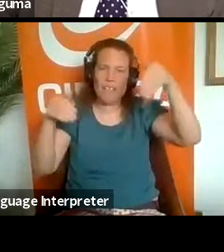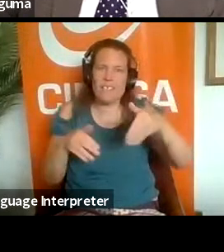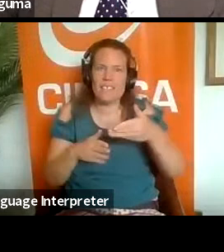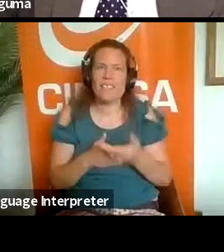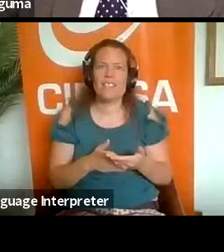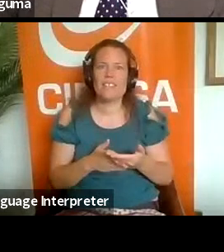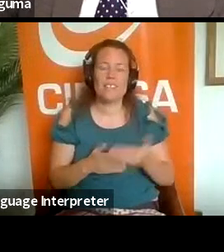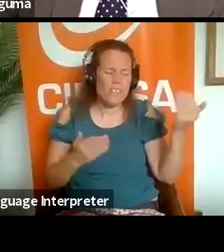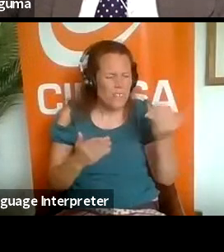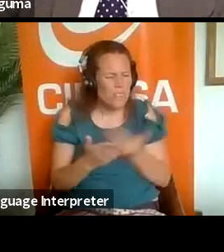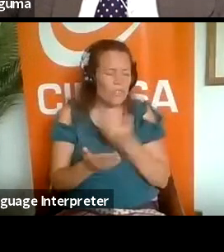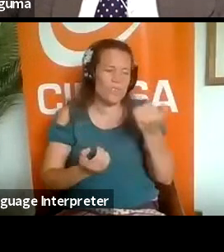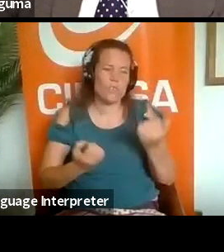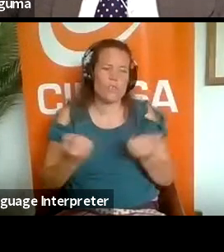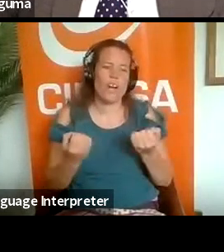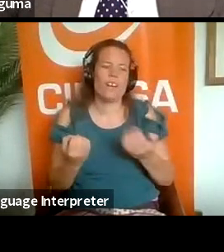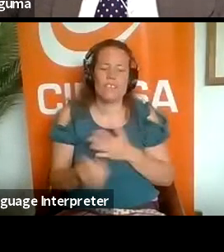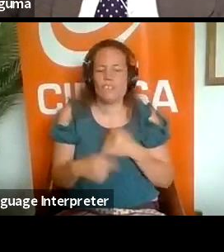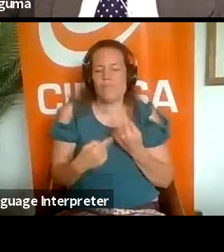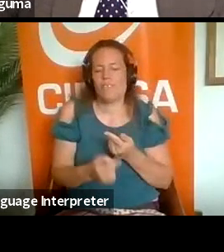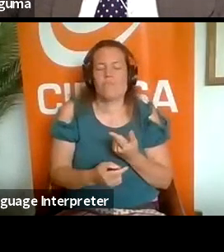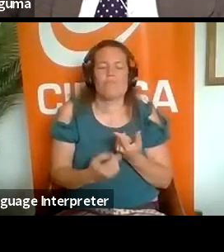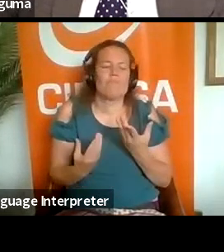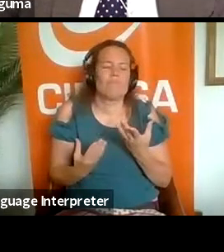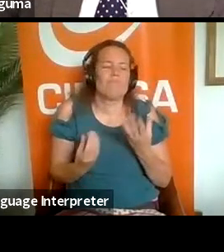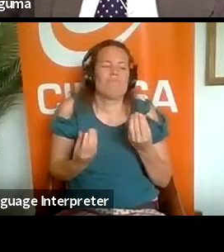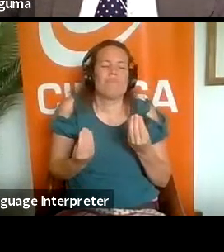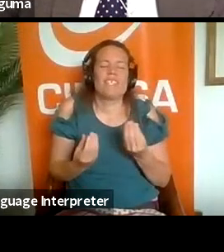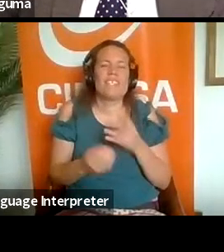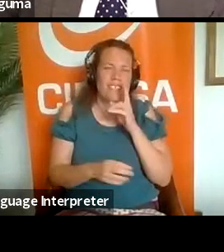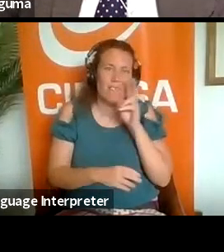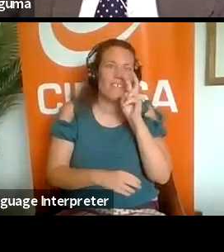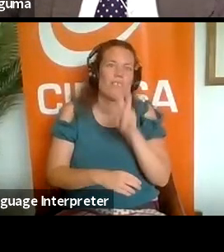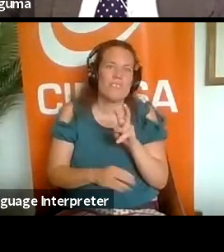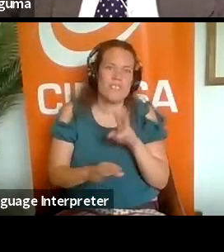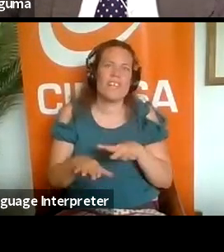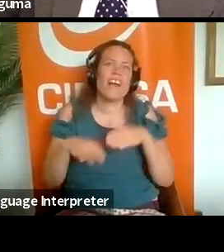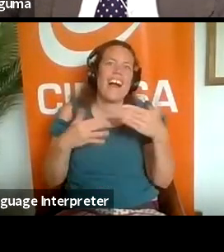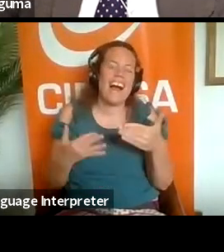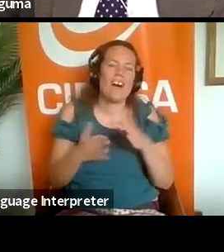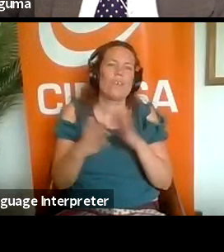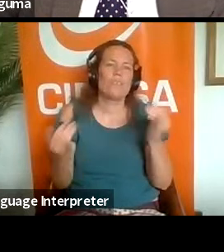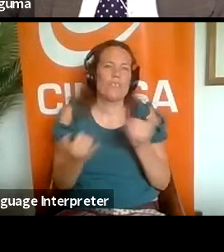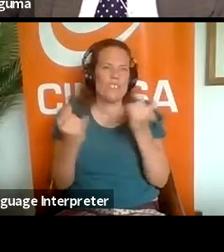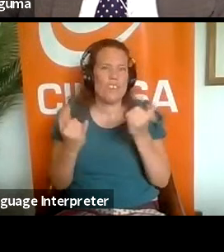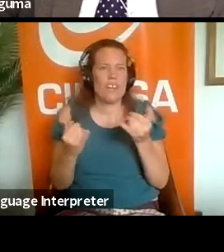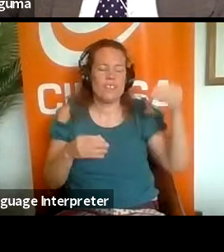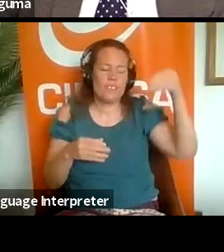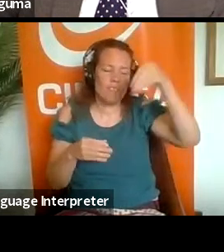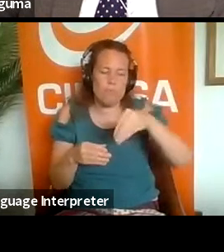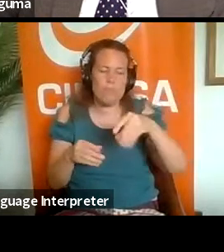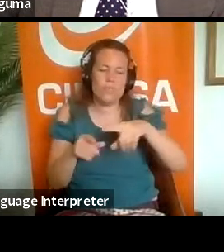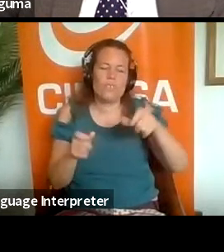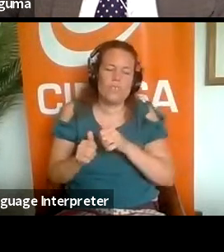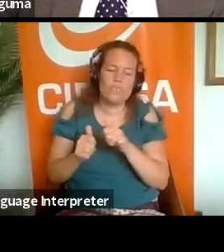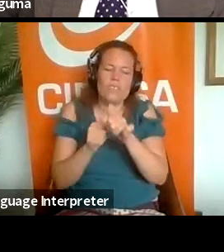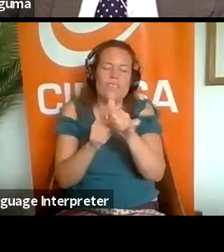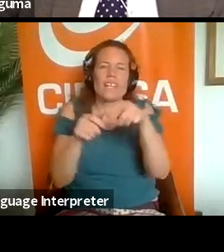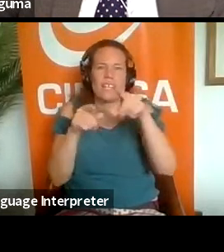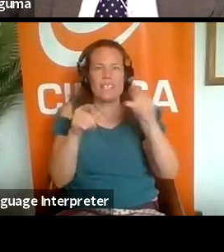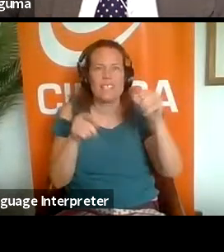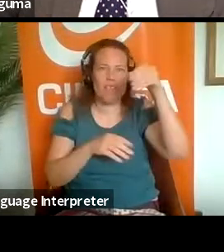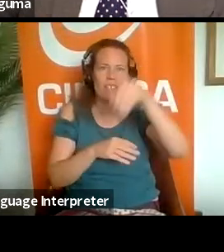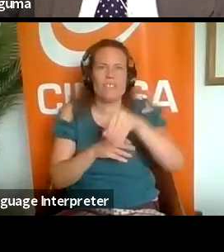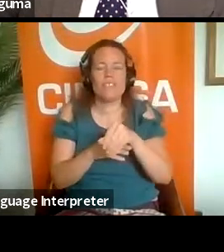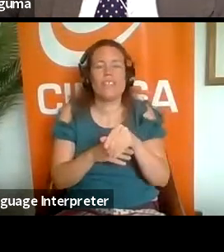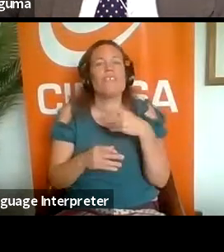brand new car, so we could easily see the attempts the crude way in which they were trying to put these devices. And when my car